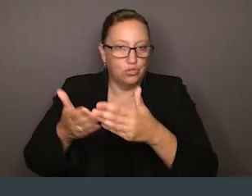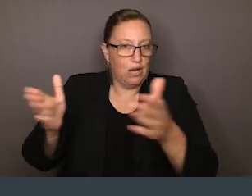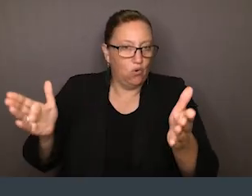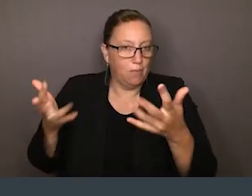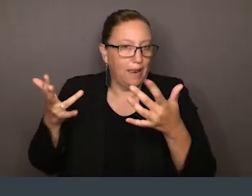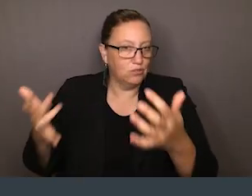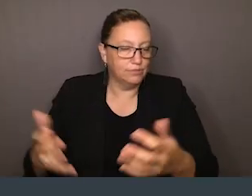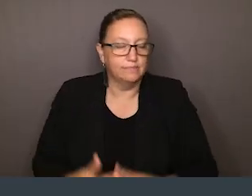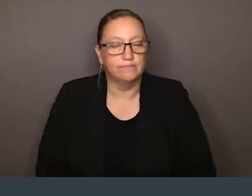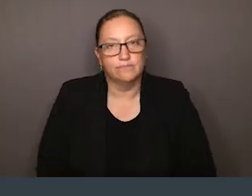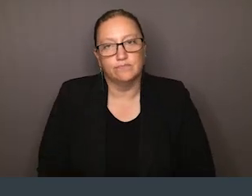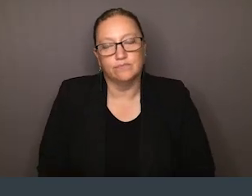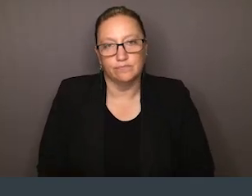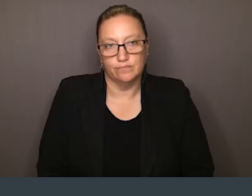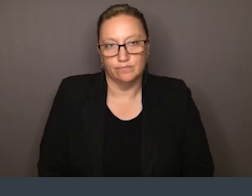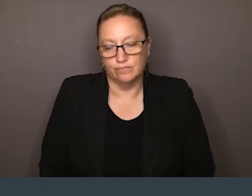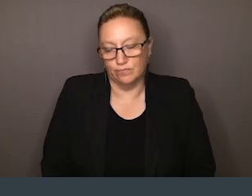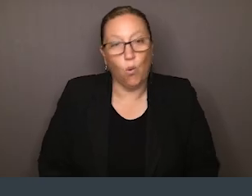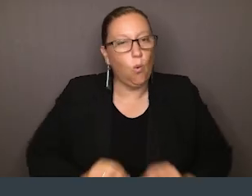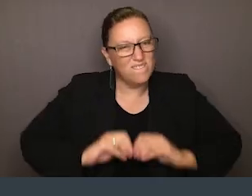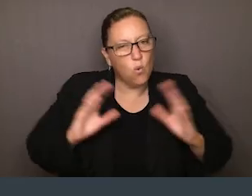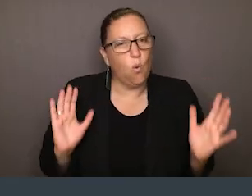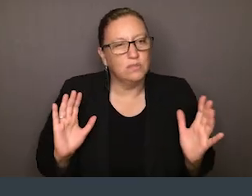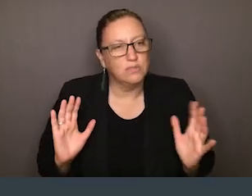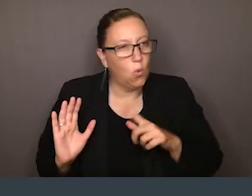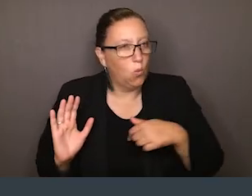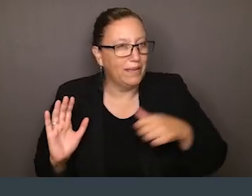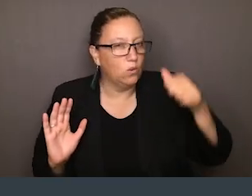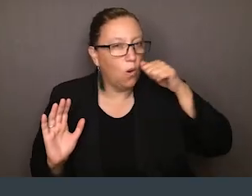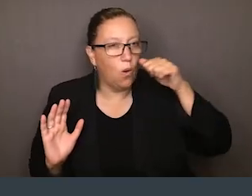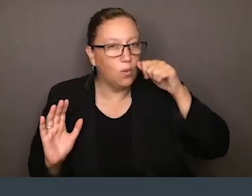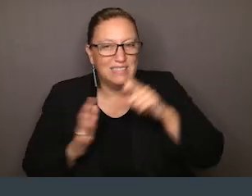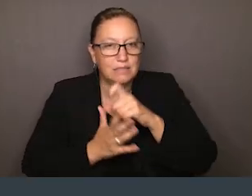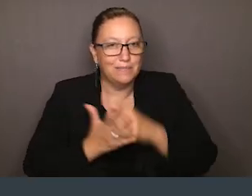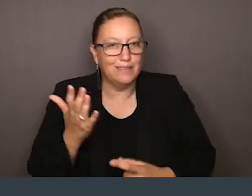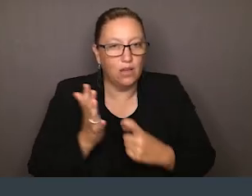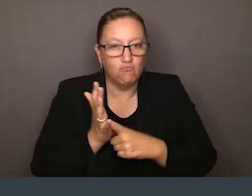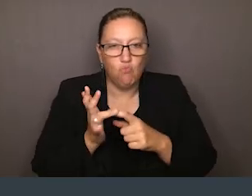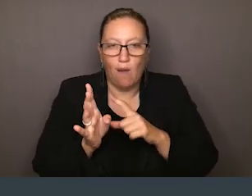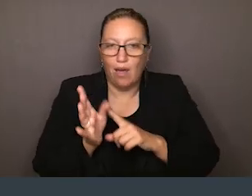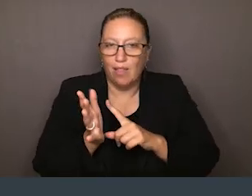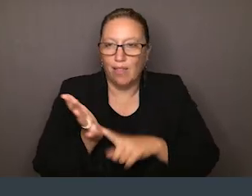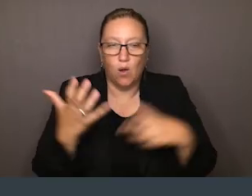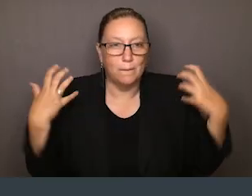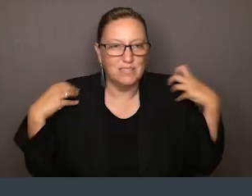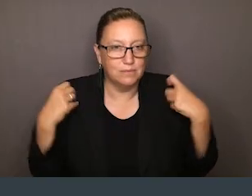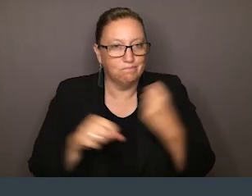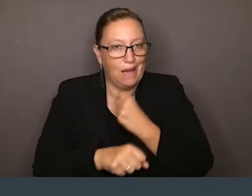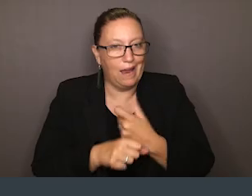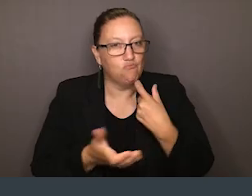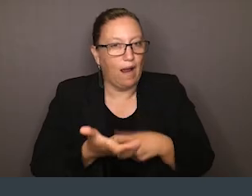general population. Of course, importantly, we know that the Disability Royal Commission made a series